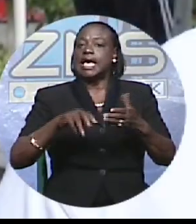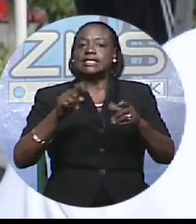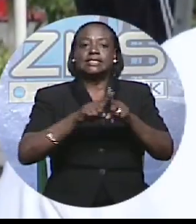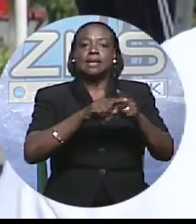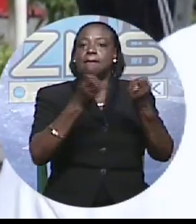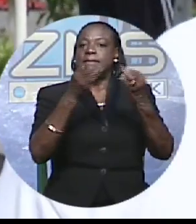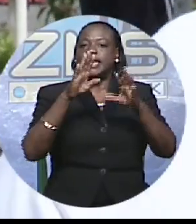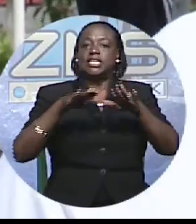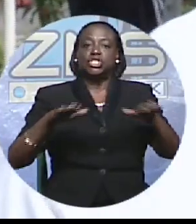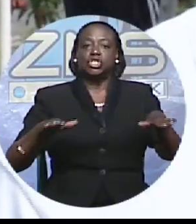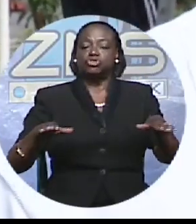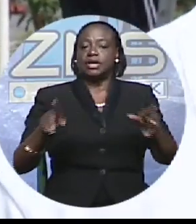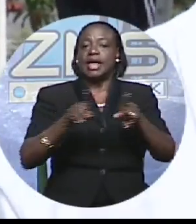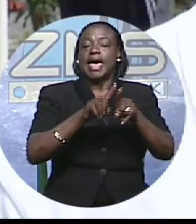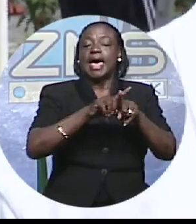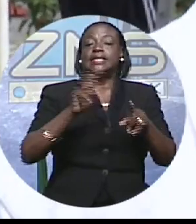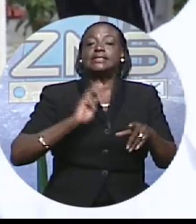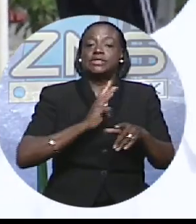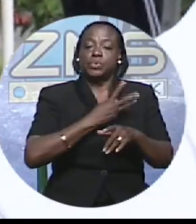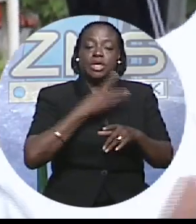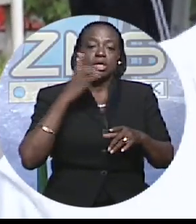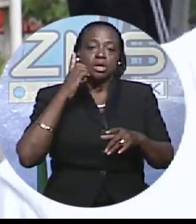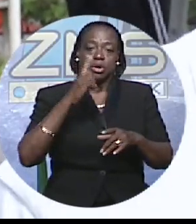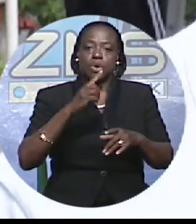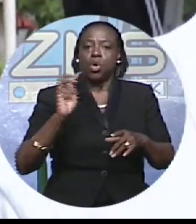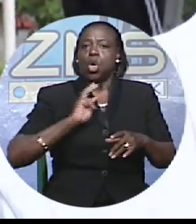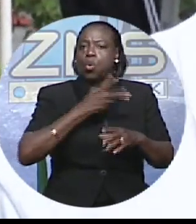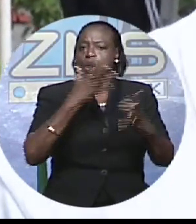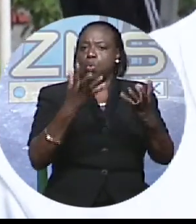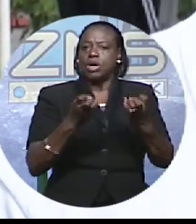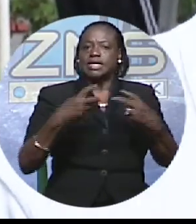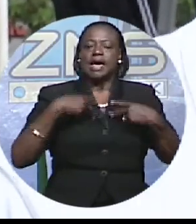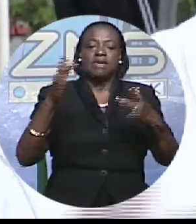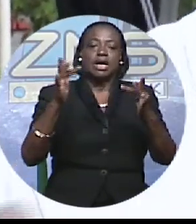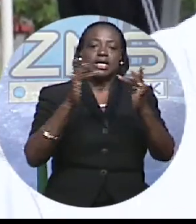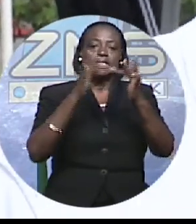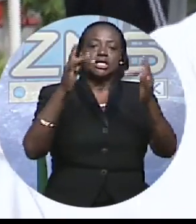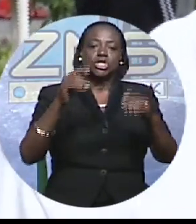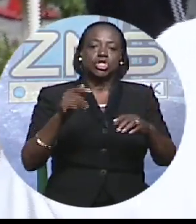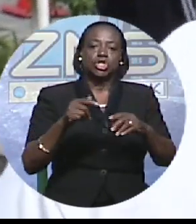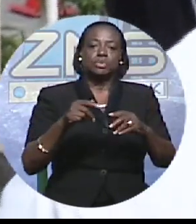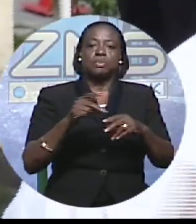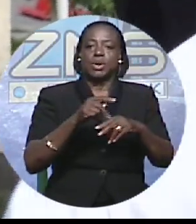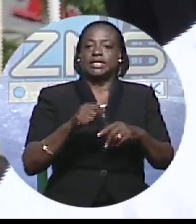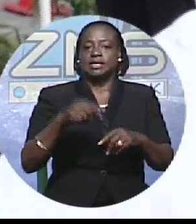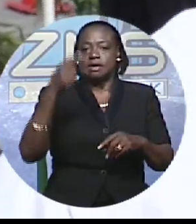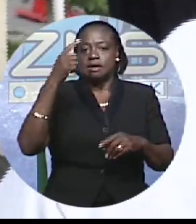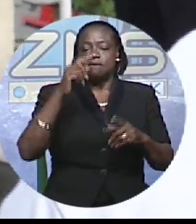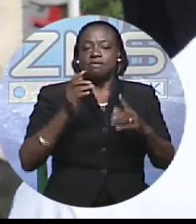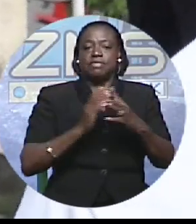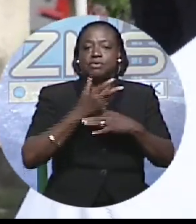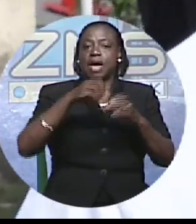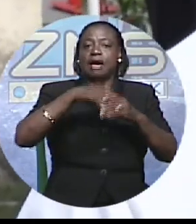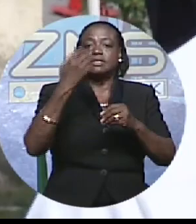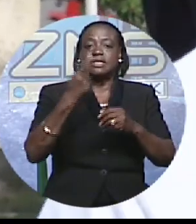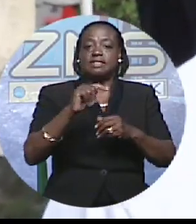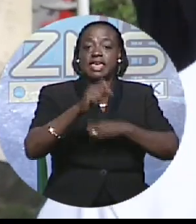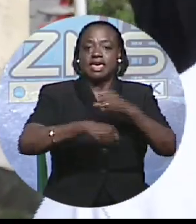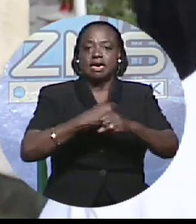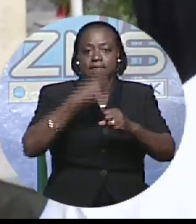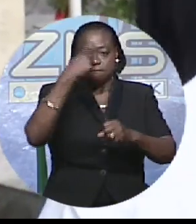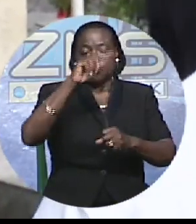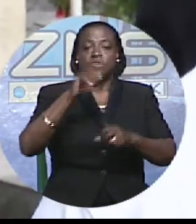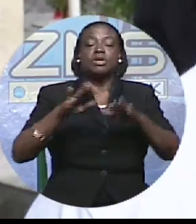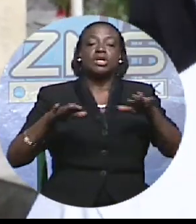and grow that ministry and share with them. So we just want to have this touch point, not just as they prepare for school, but throughout the year, and invite them to plug into